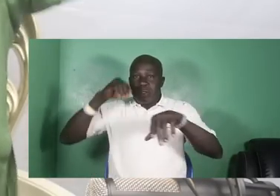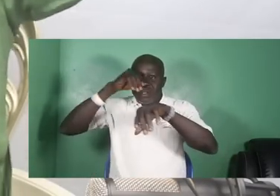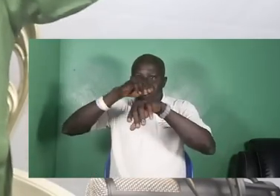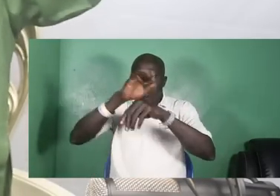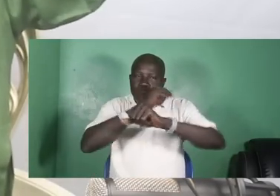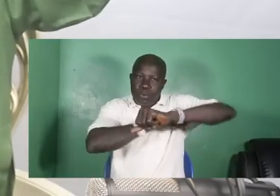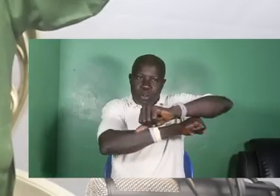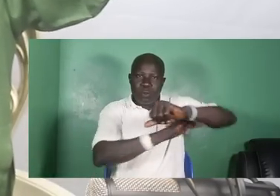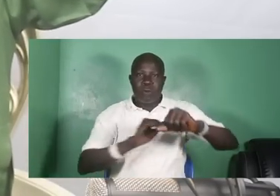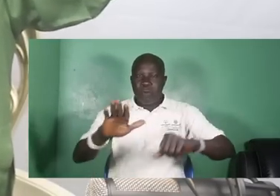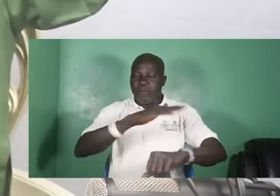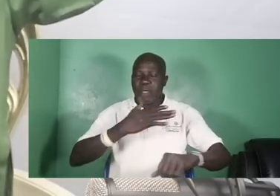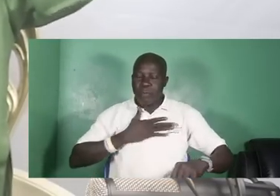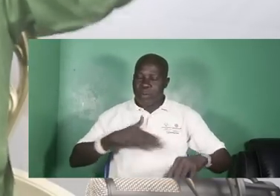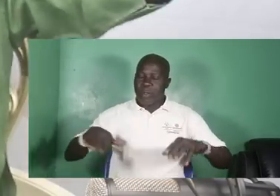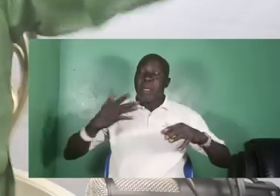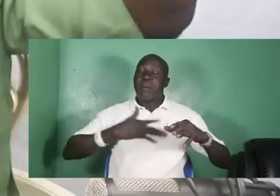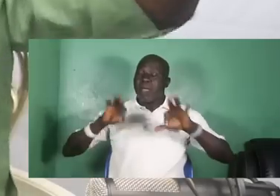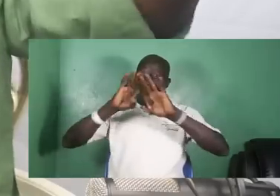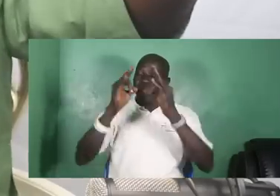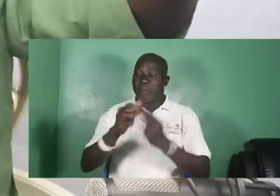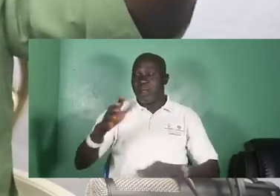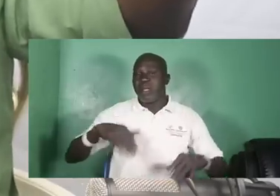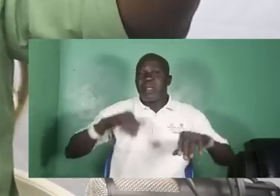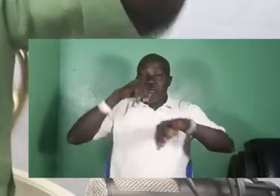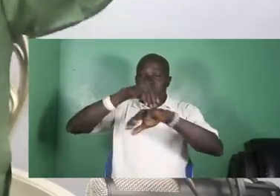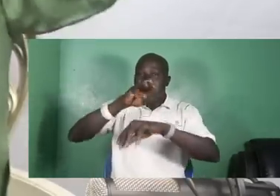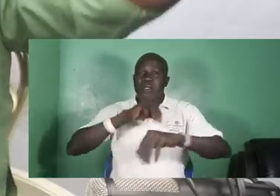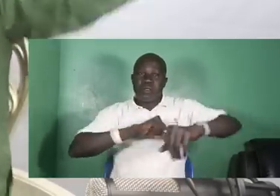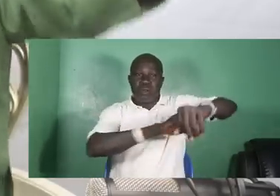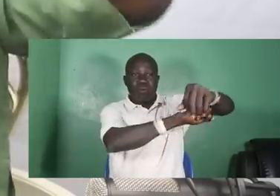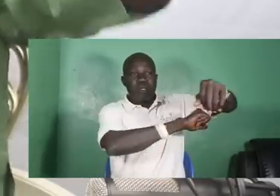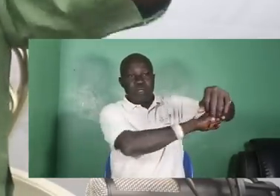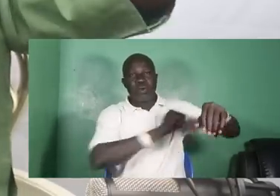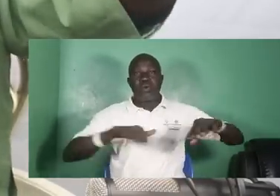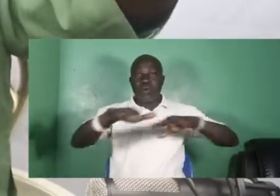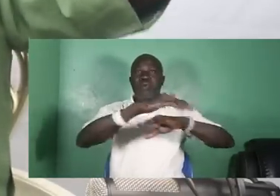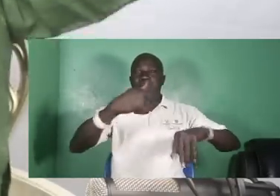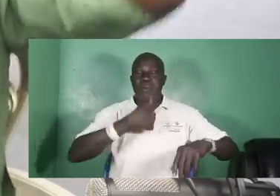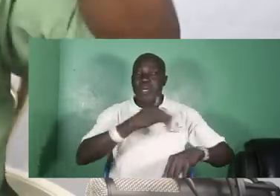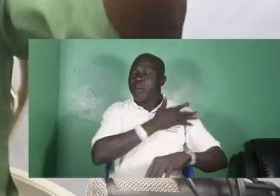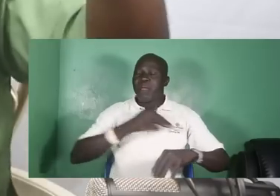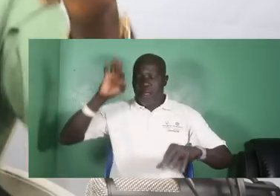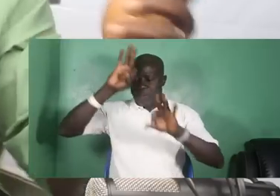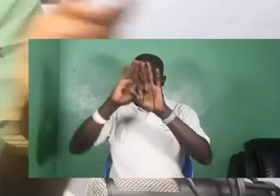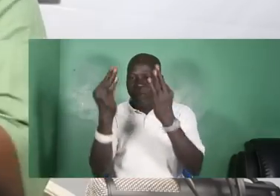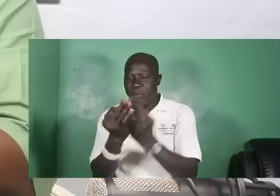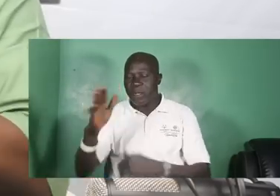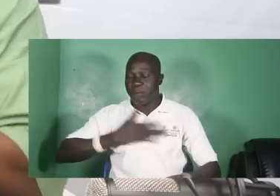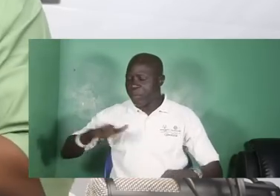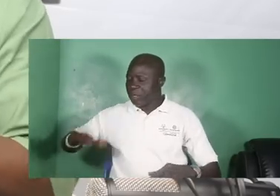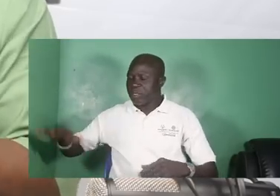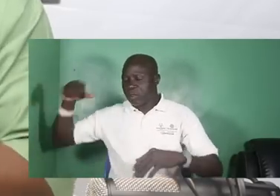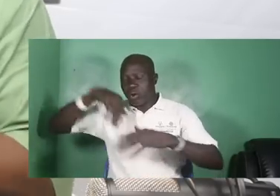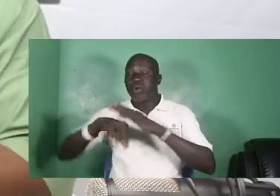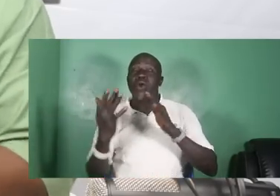sori mi ati ile mi. Let your protection be over me and my family. Ra bore sori wa. Let your protection be over us. Ogun kogun ma je obori wa. Lord, Allah battle to over. Oh ya adua. Oh